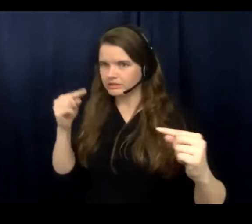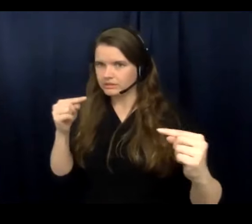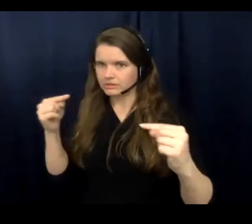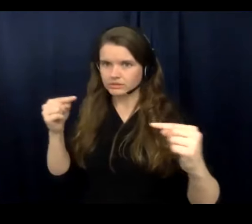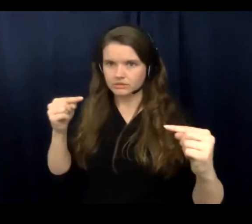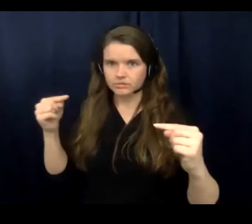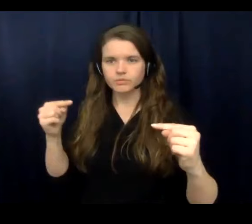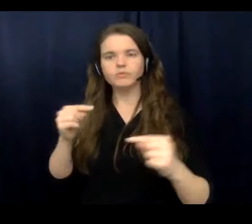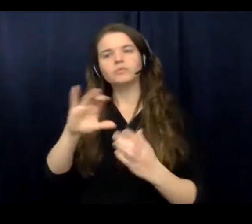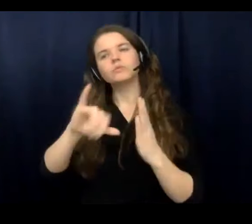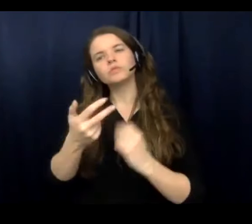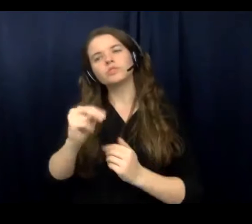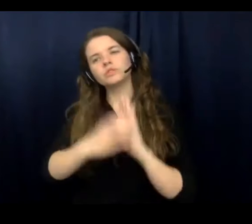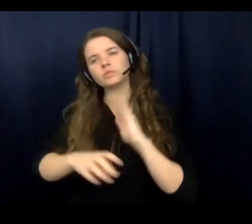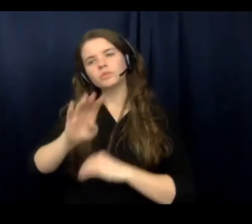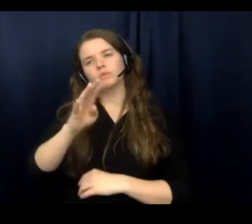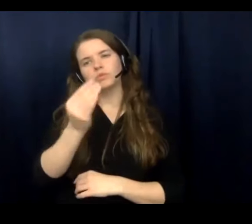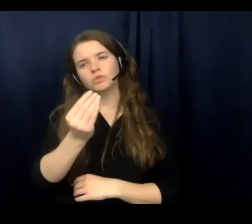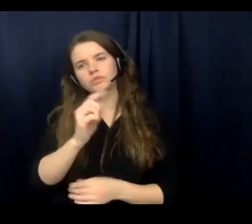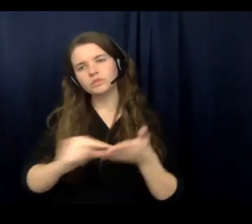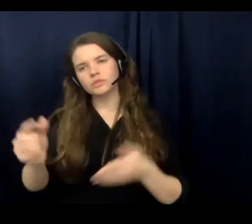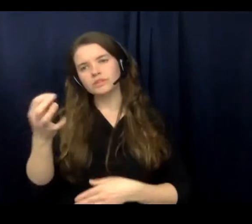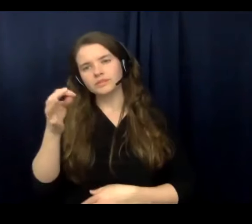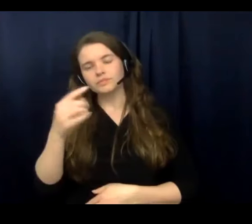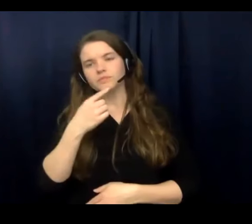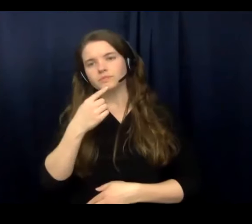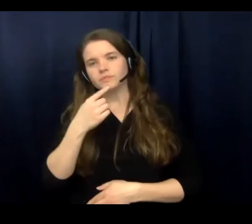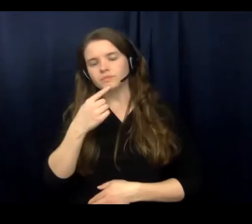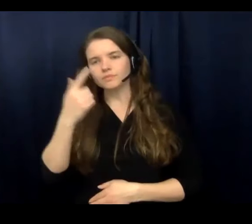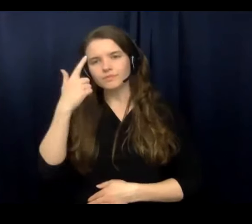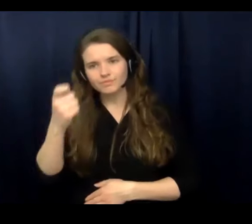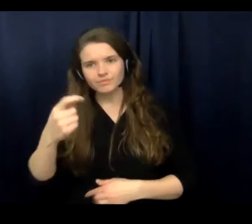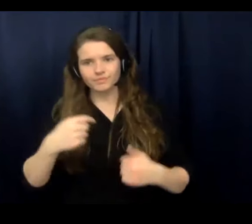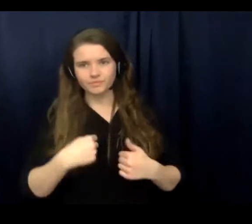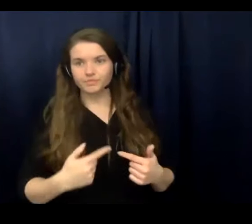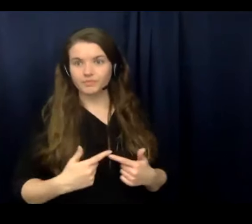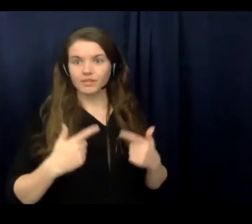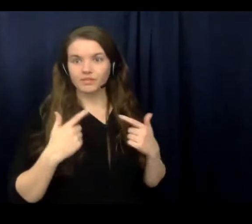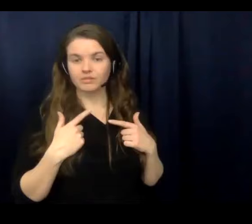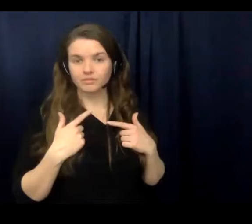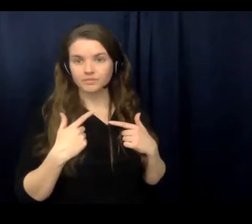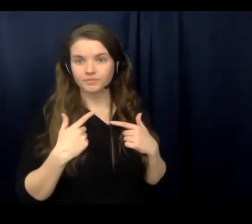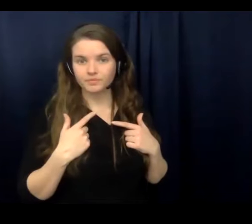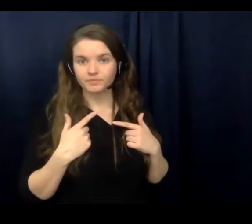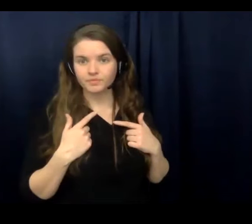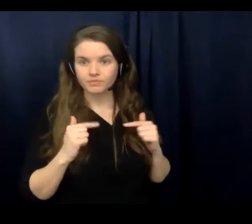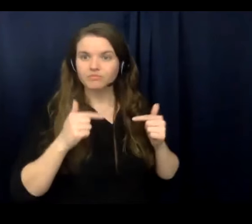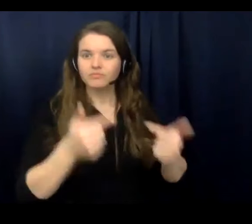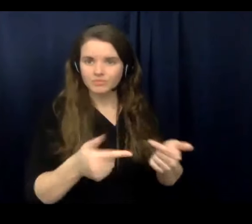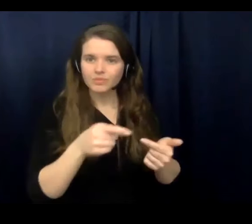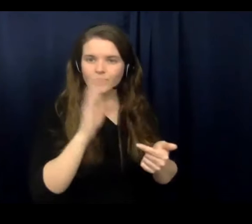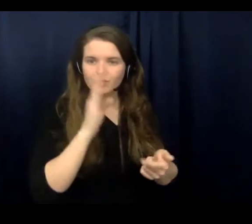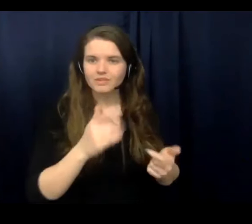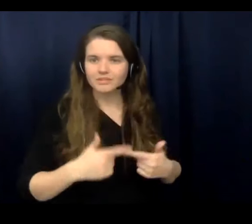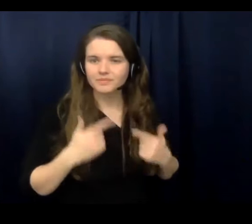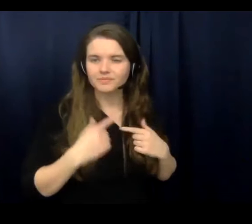passage, I want you to think of this phrase, because I live, Jesus says, you shall live. Now, of course, what Jesus